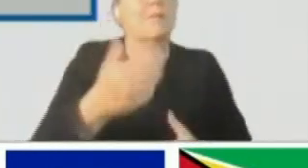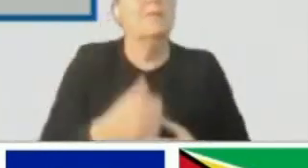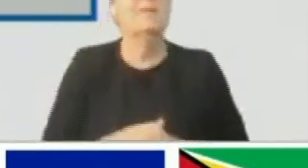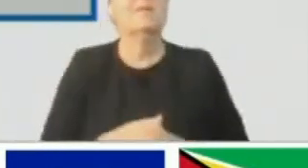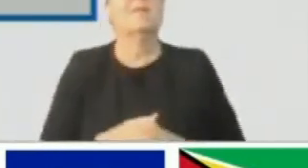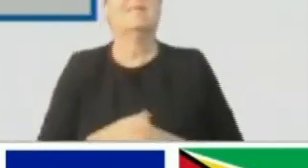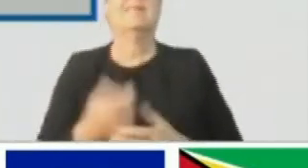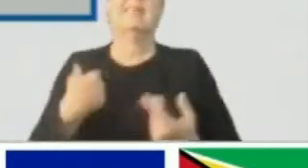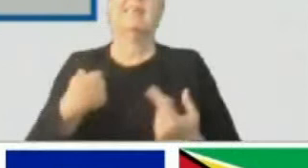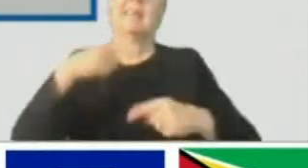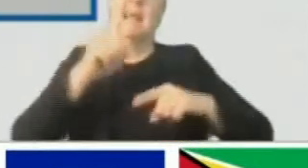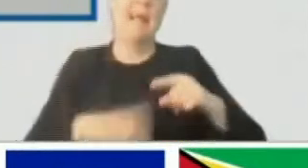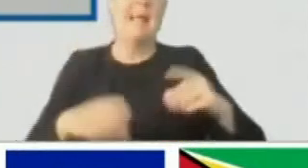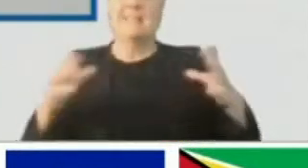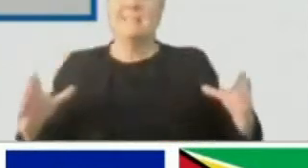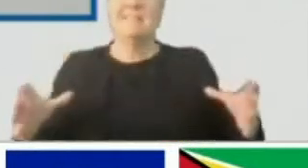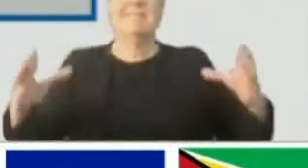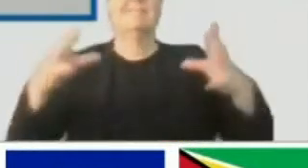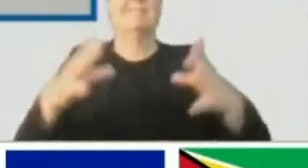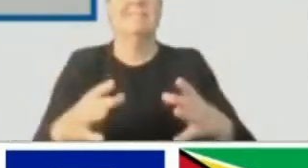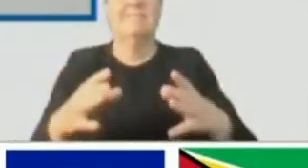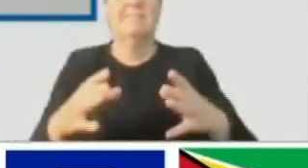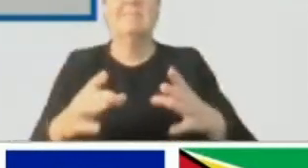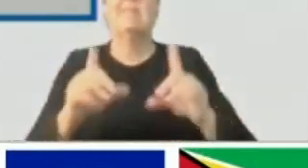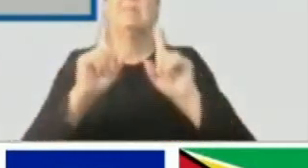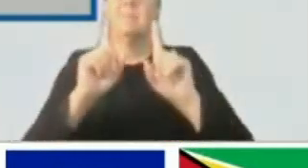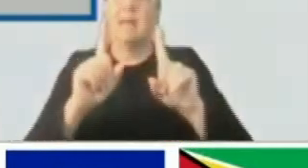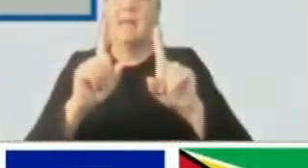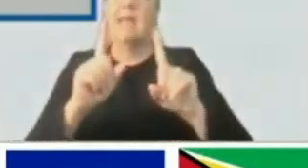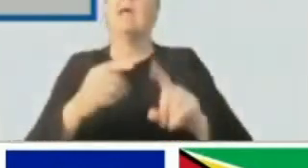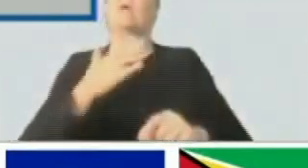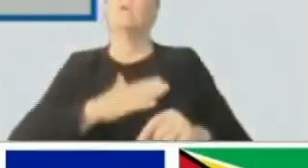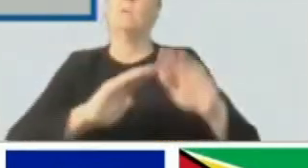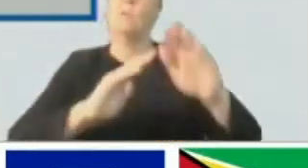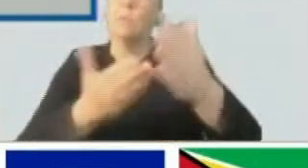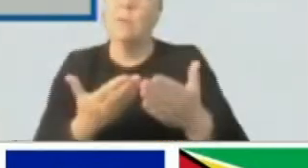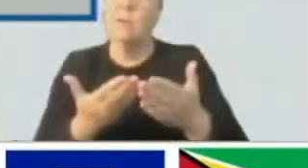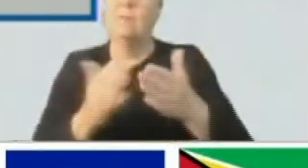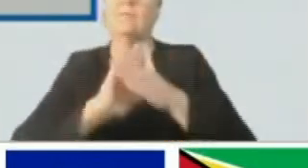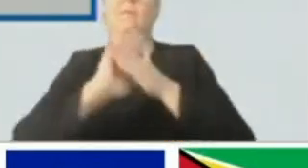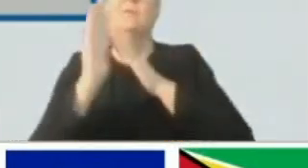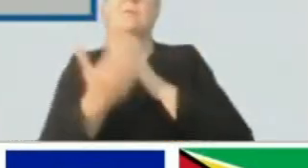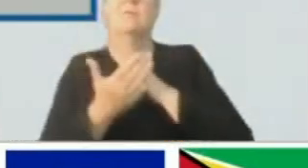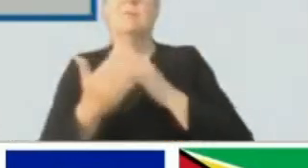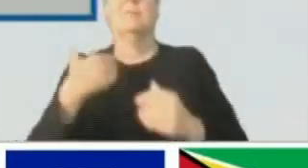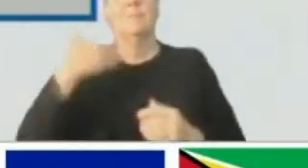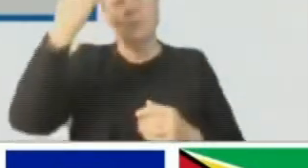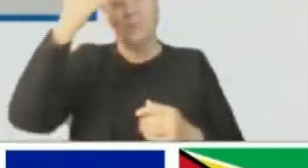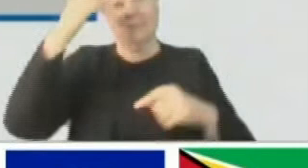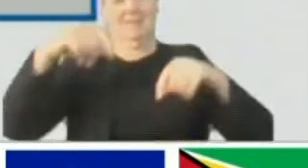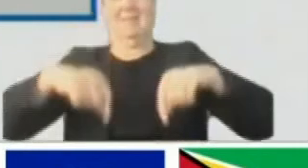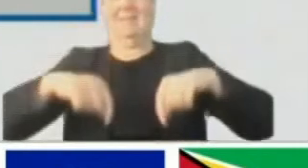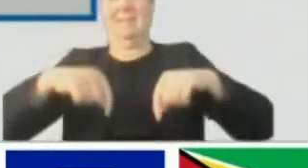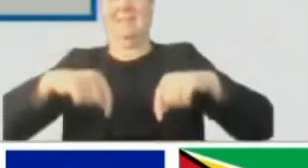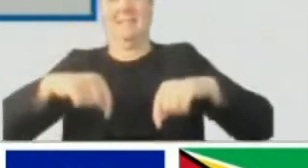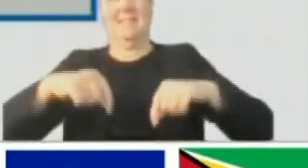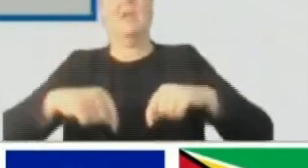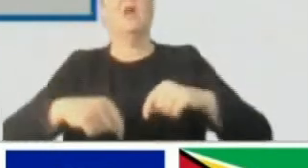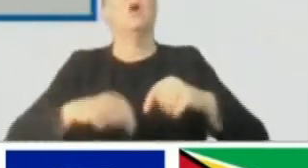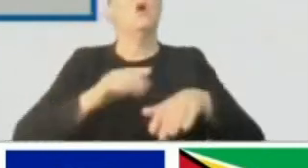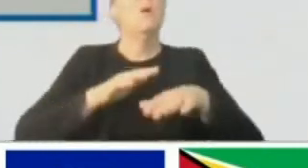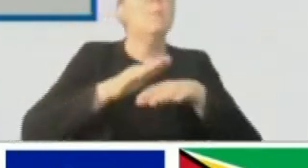space, I welcome you warmly to Jamaica, and I know that this regional platform will be a great and